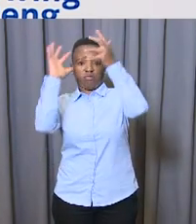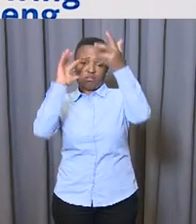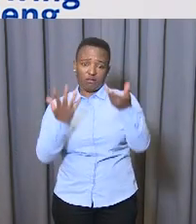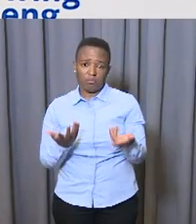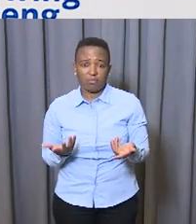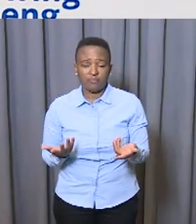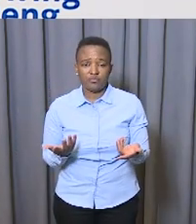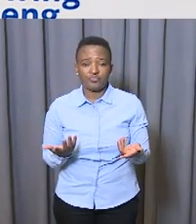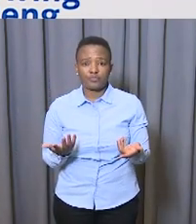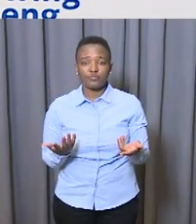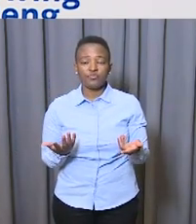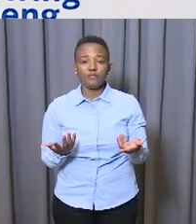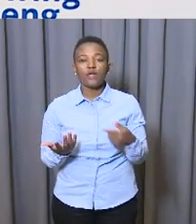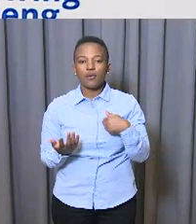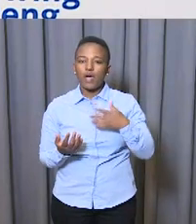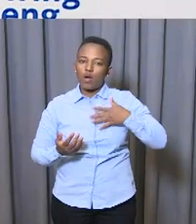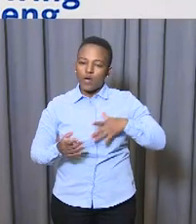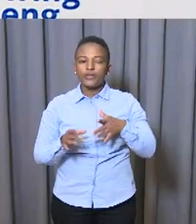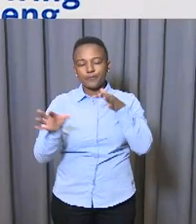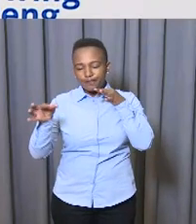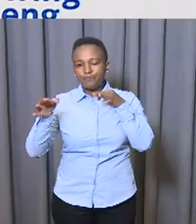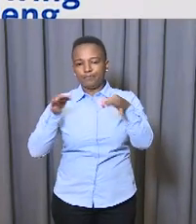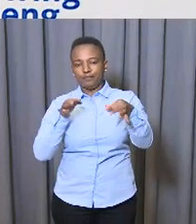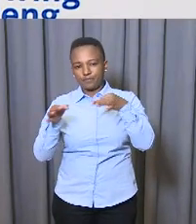without that. So I want to emphasize that